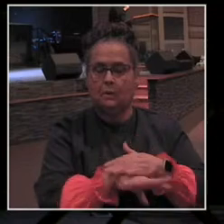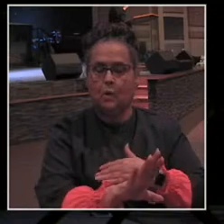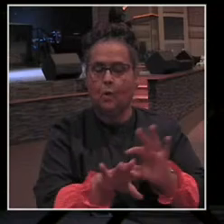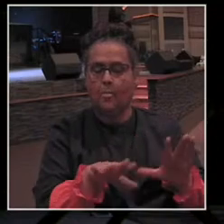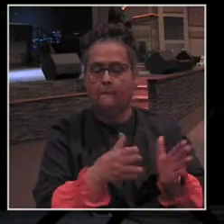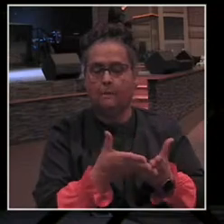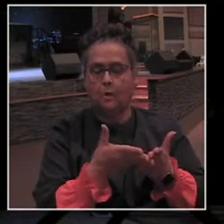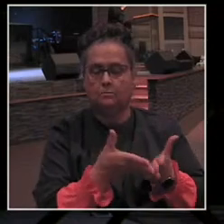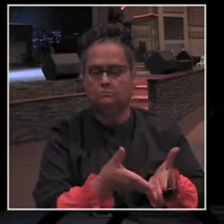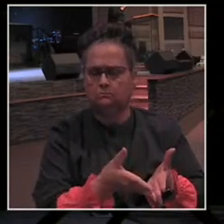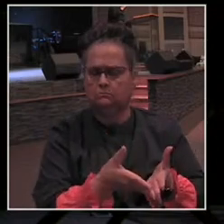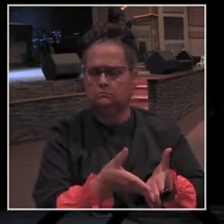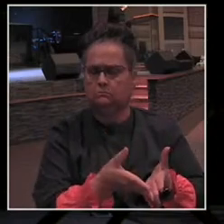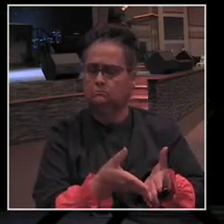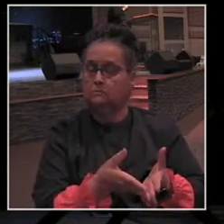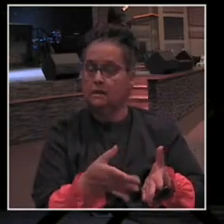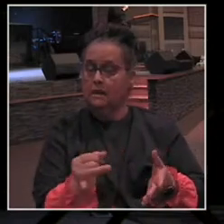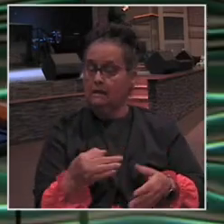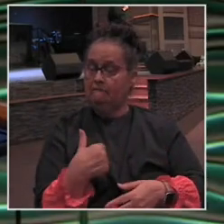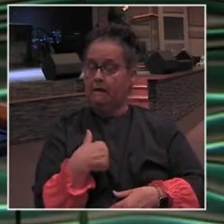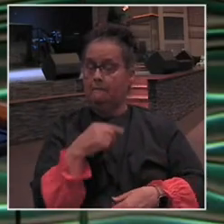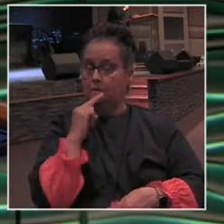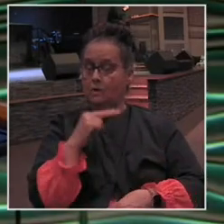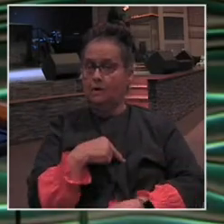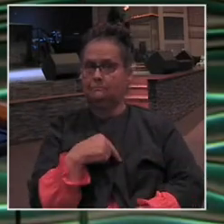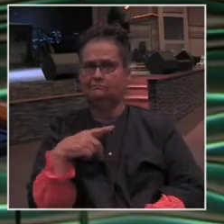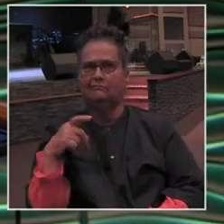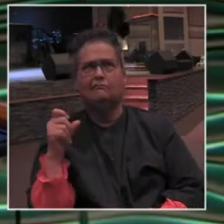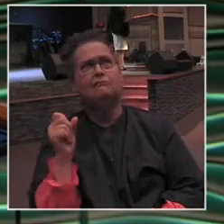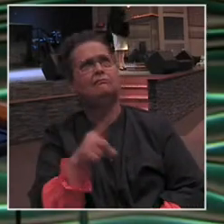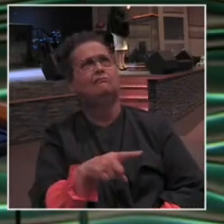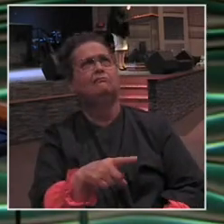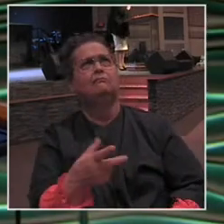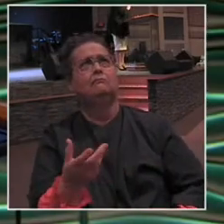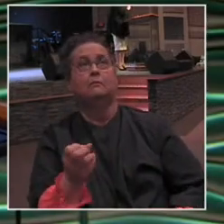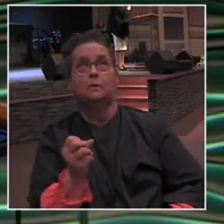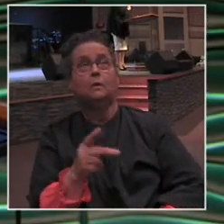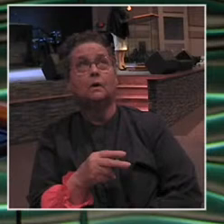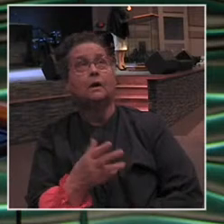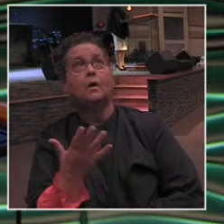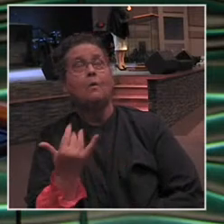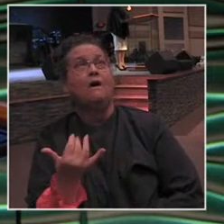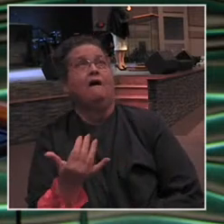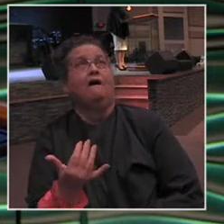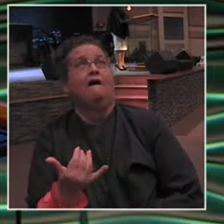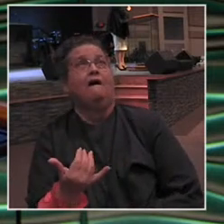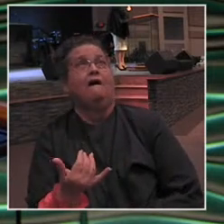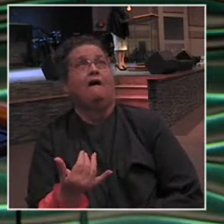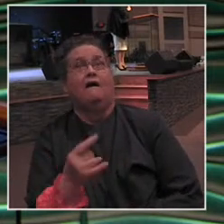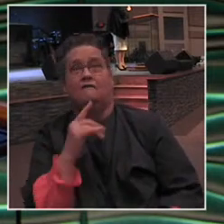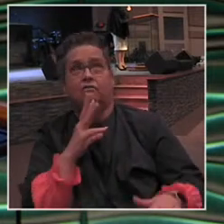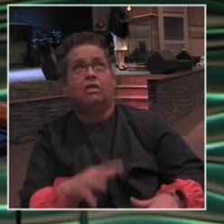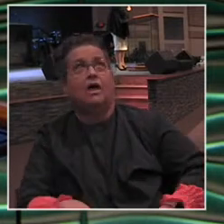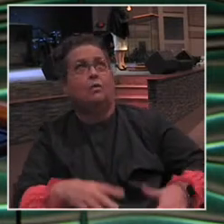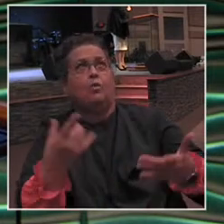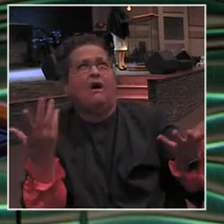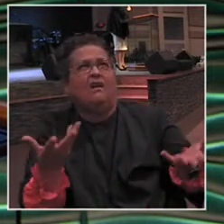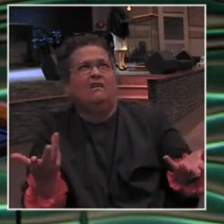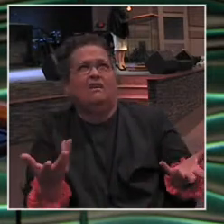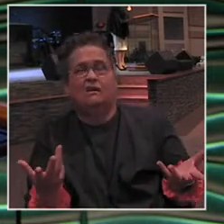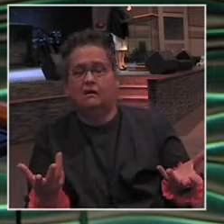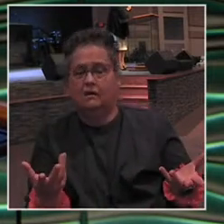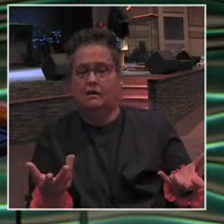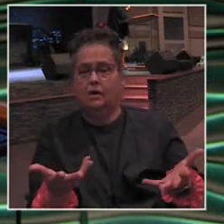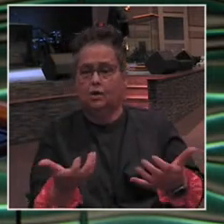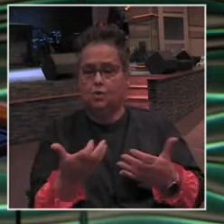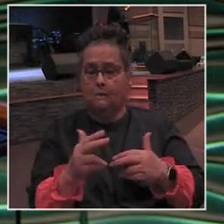boat. Again, if I was Noah, I would ask, okay, what in the world is a flood?